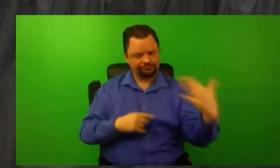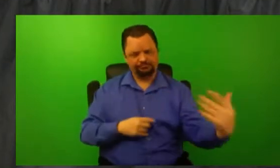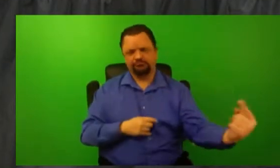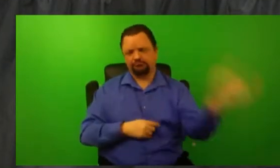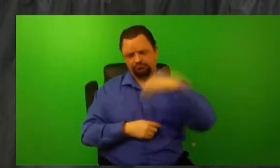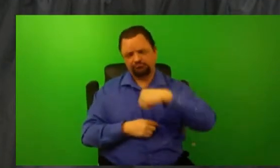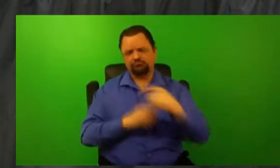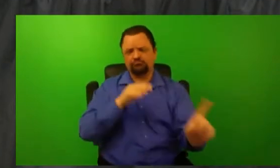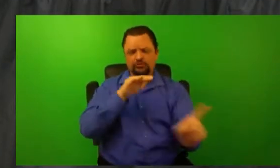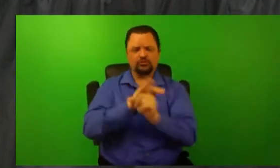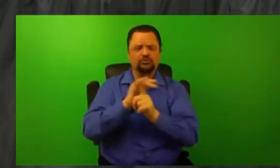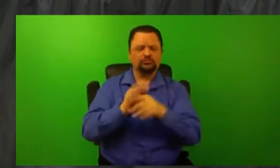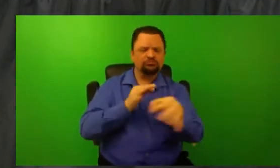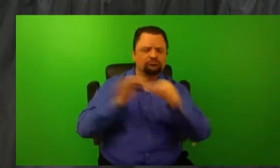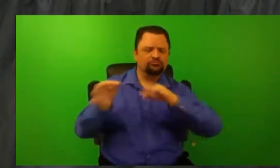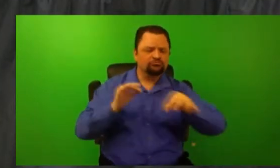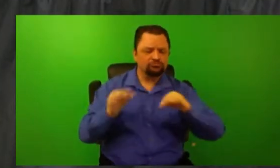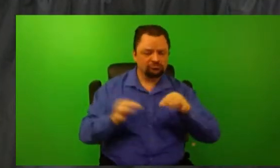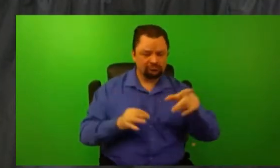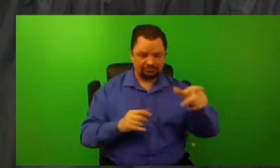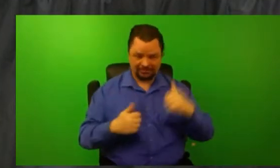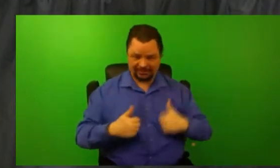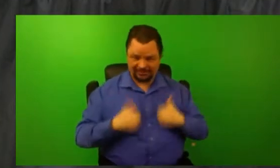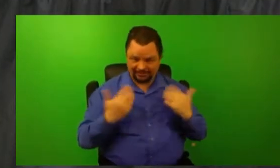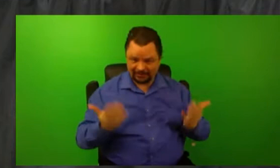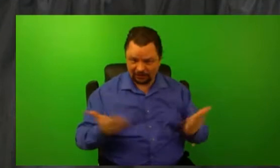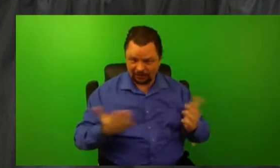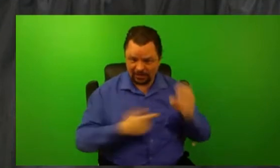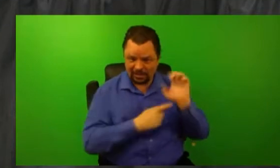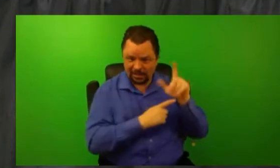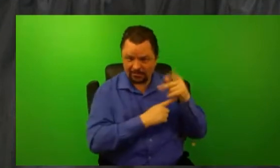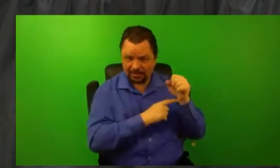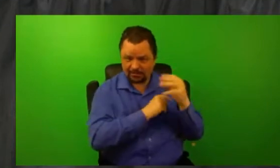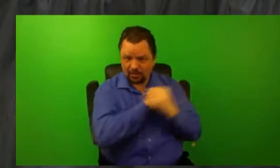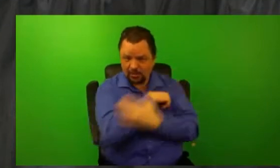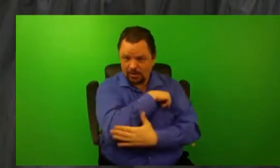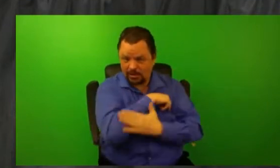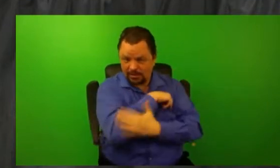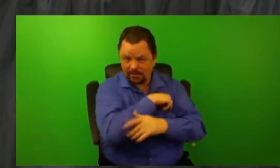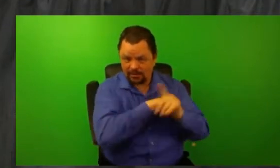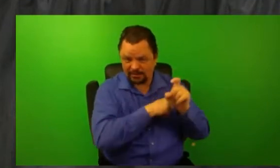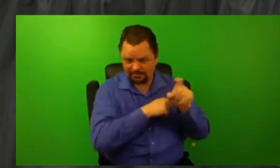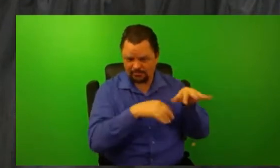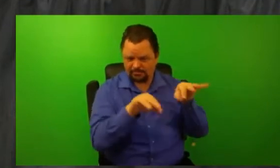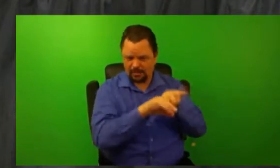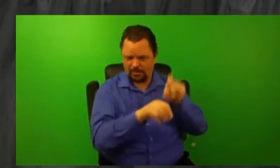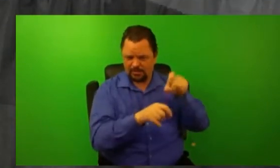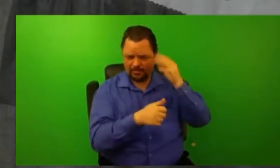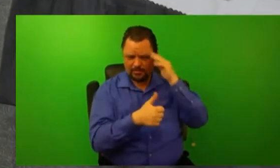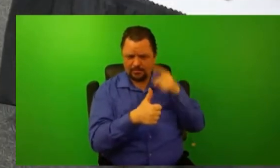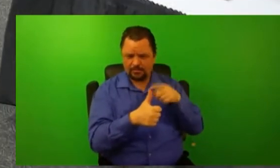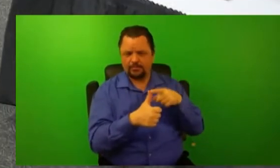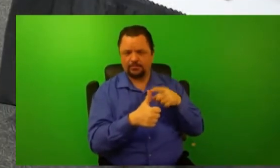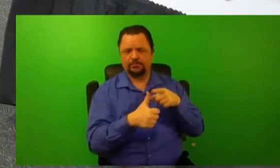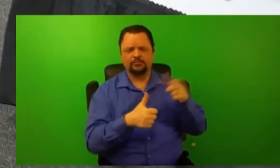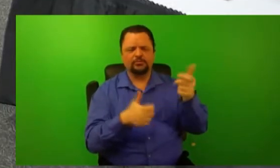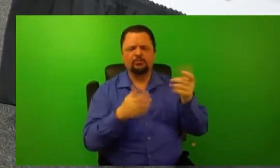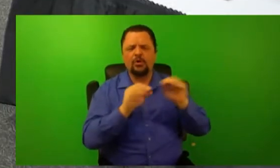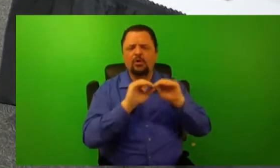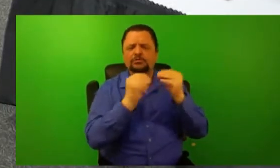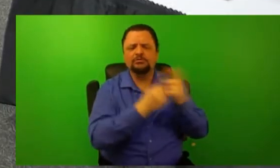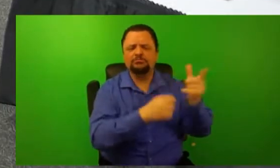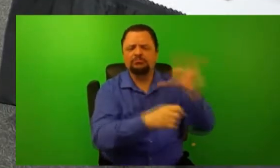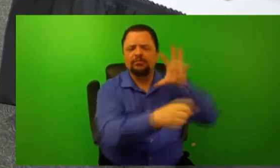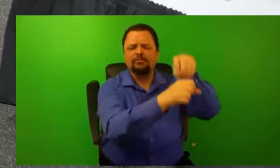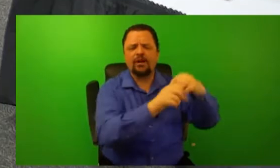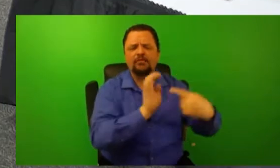an El Paso County resident. That's important to me, at least, and any organization that you represent. Yeah, that's great. Good morning. My name is